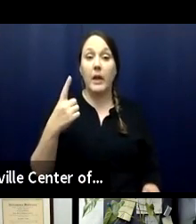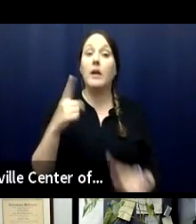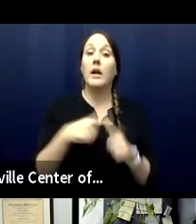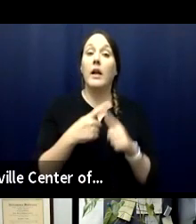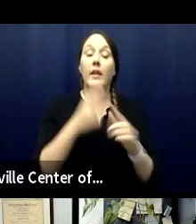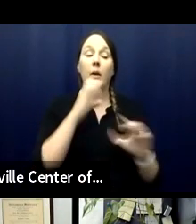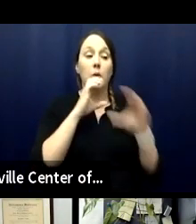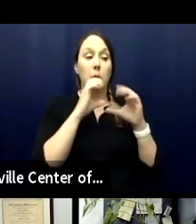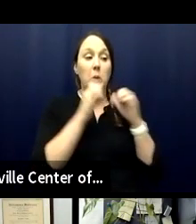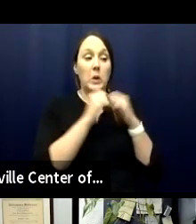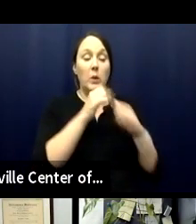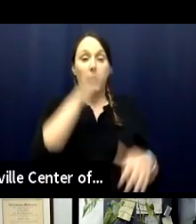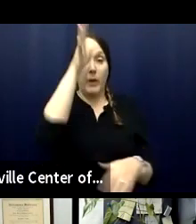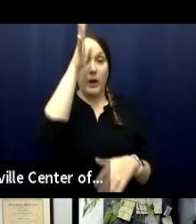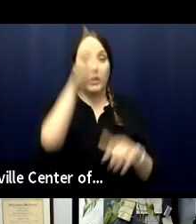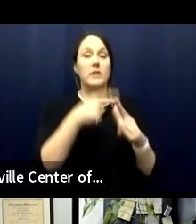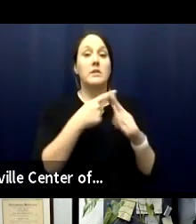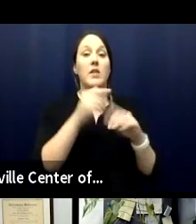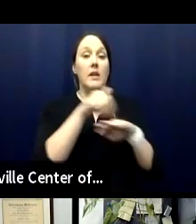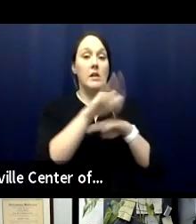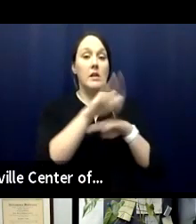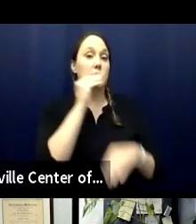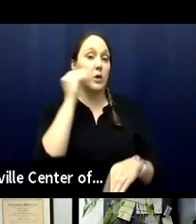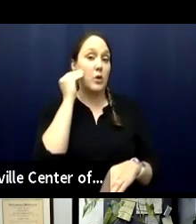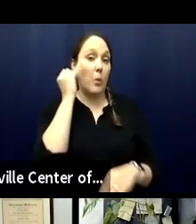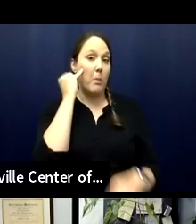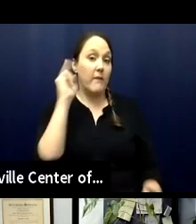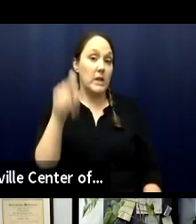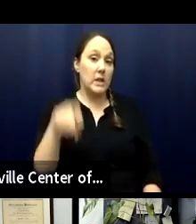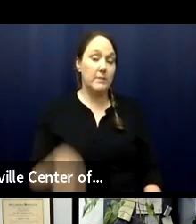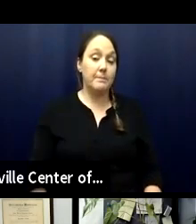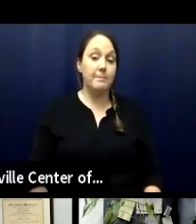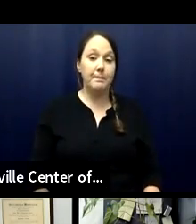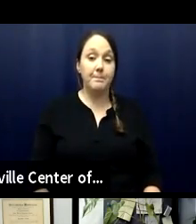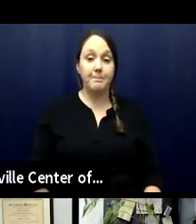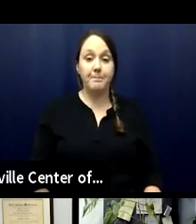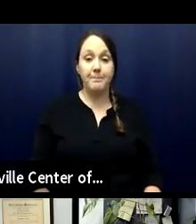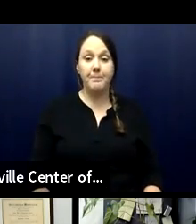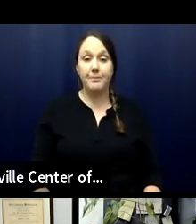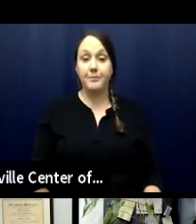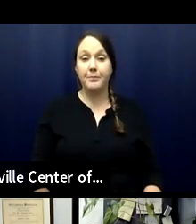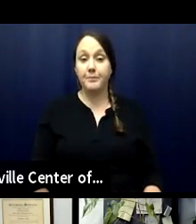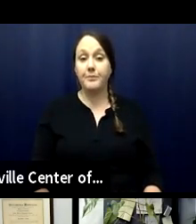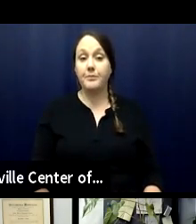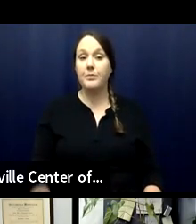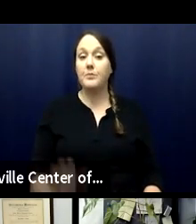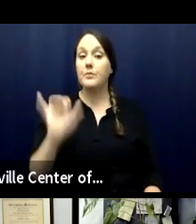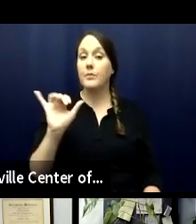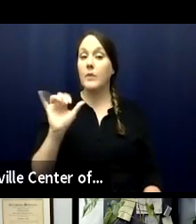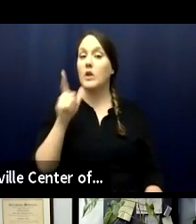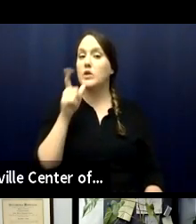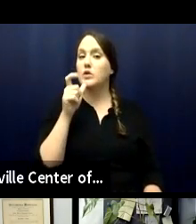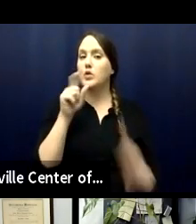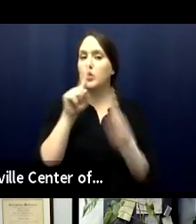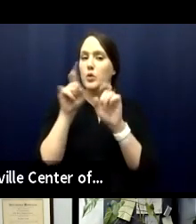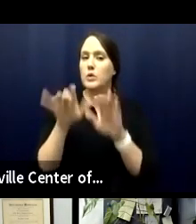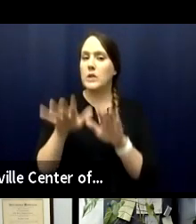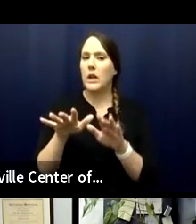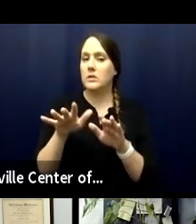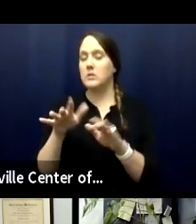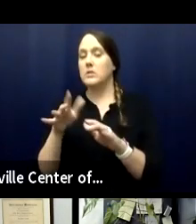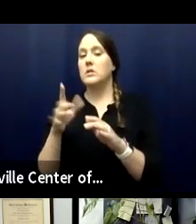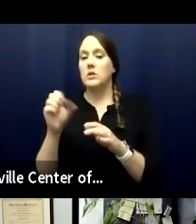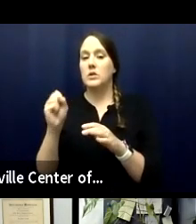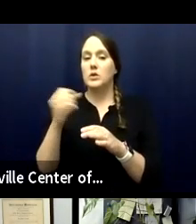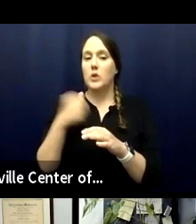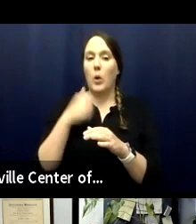the parents, and then they're sent home if needed, things like that. And so who's doing the testing? Just so I